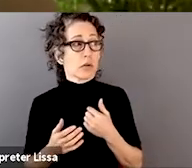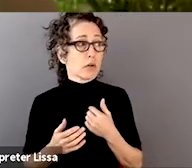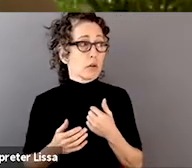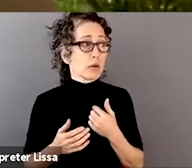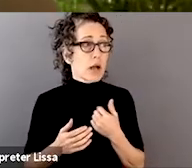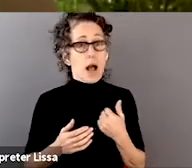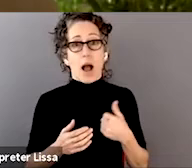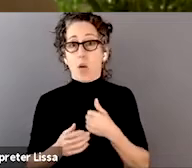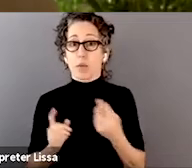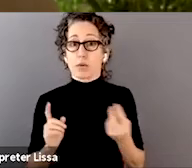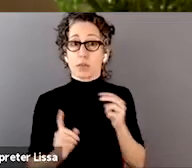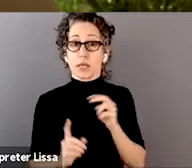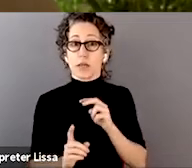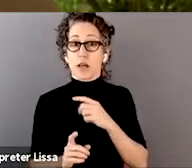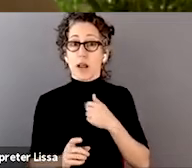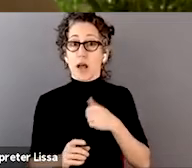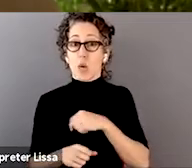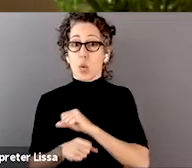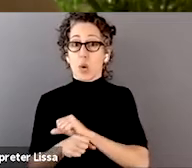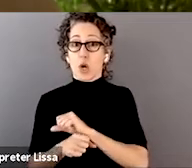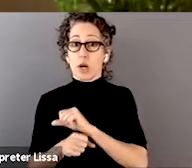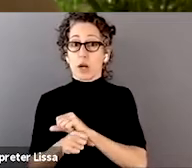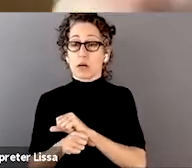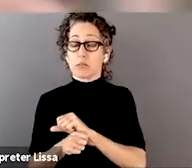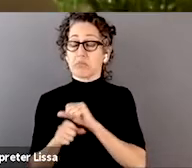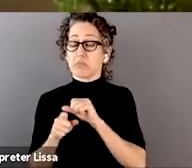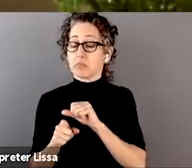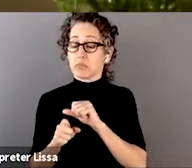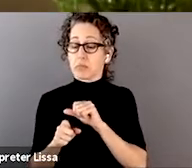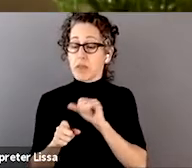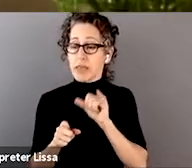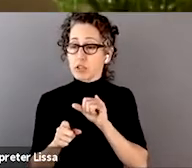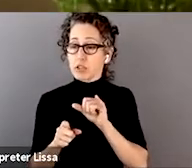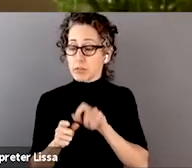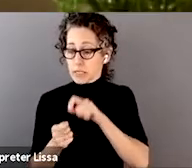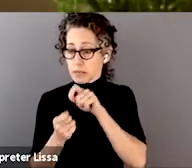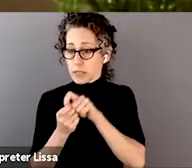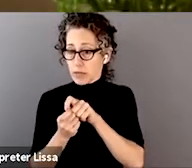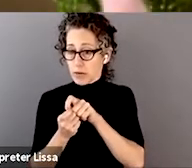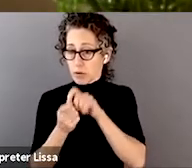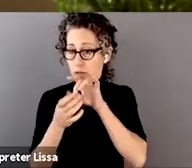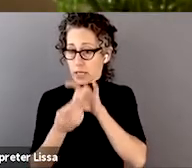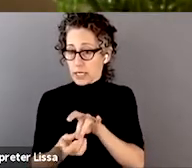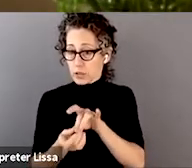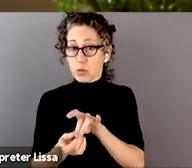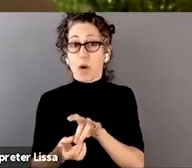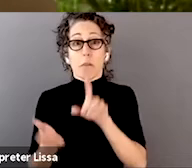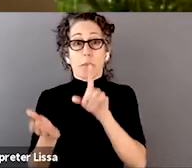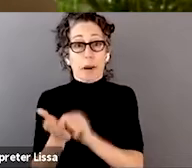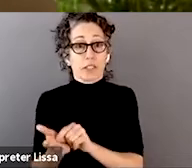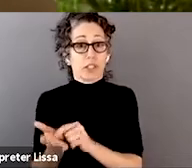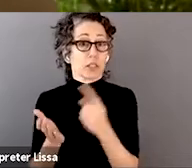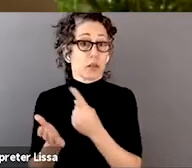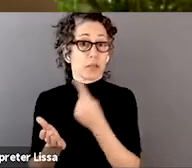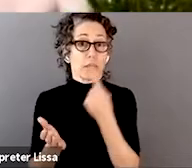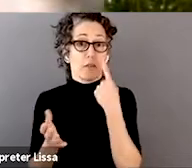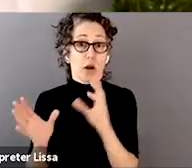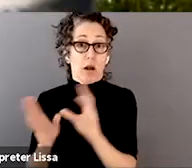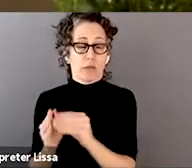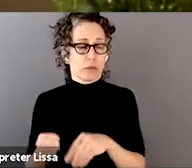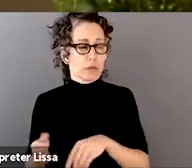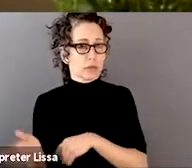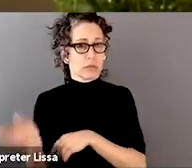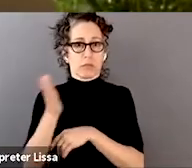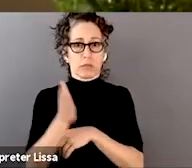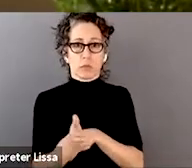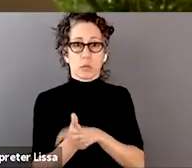is should be a certain way to get published at a machine learning conference, or this work should be a certain way to get published in